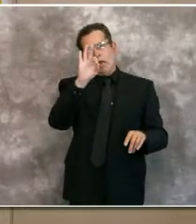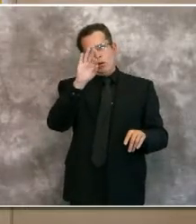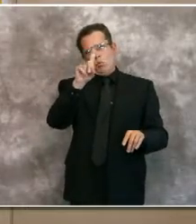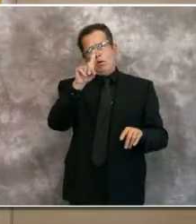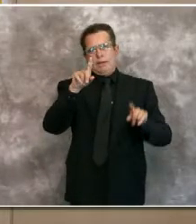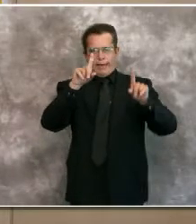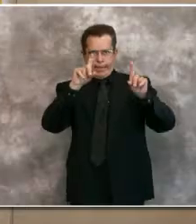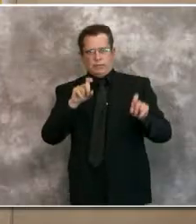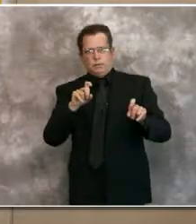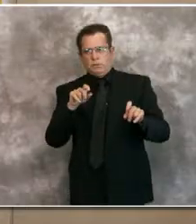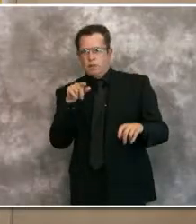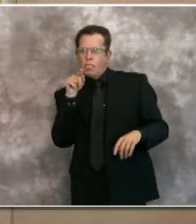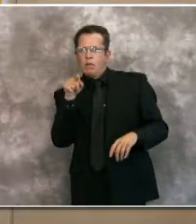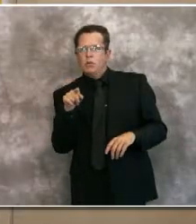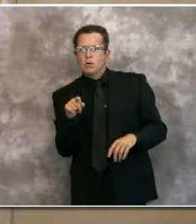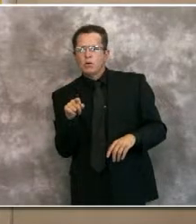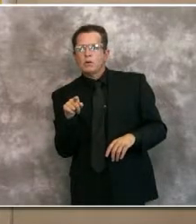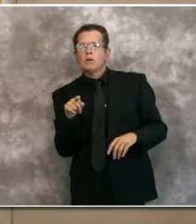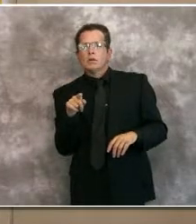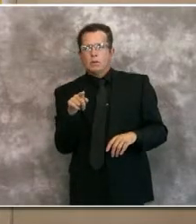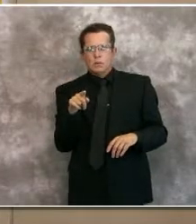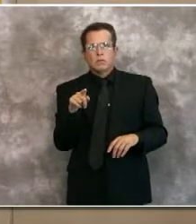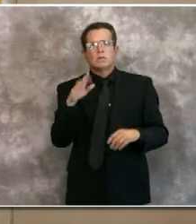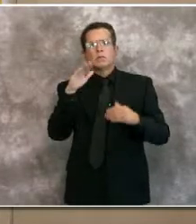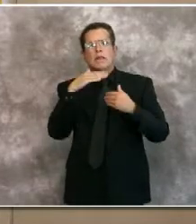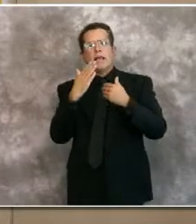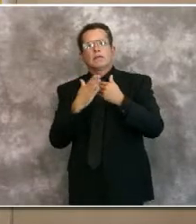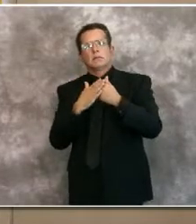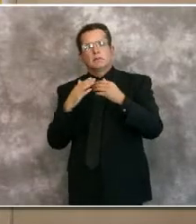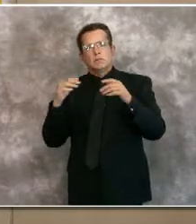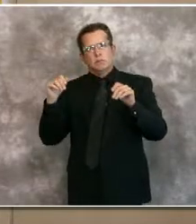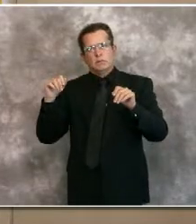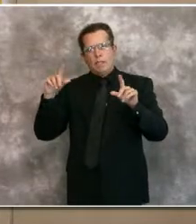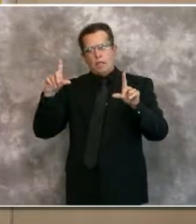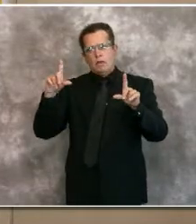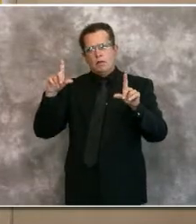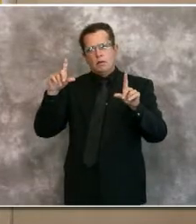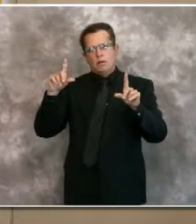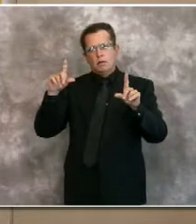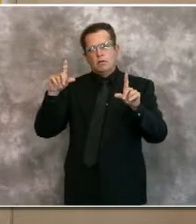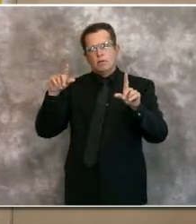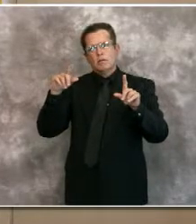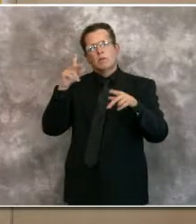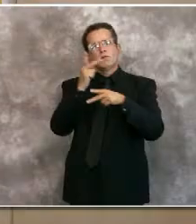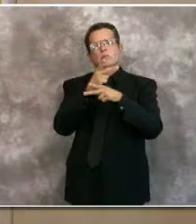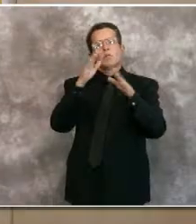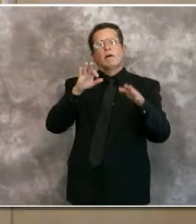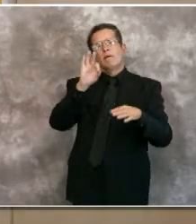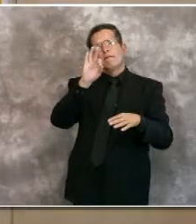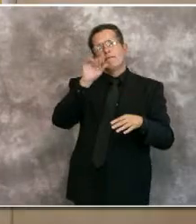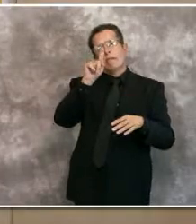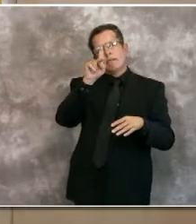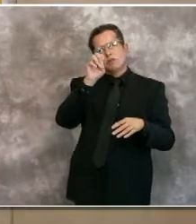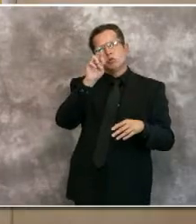5,891 tests there. If you go to the slide that was shown in Supervisor Fletcher's,